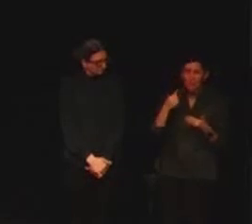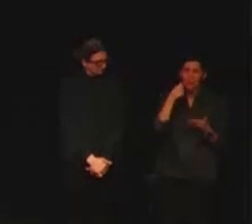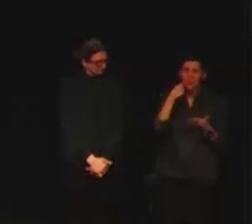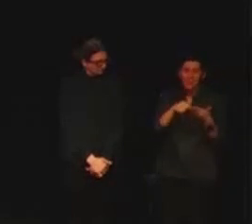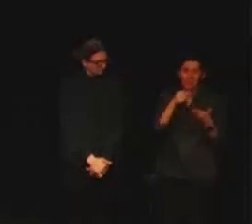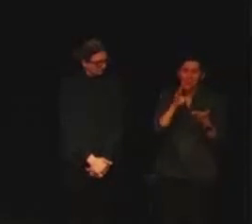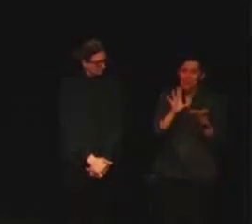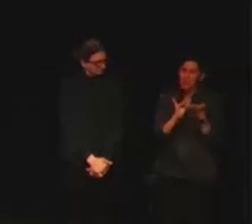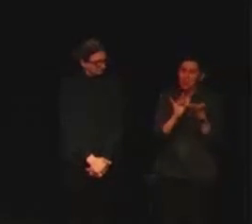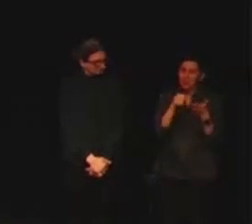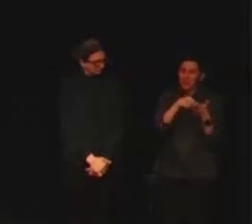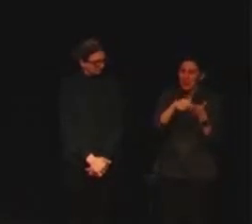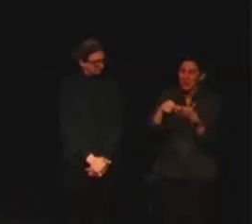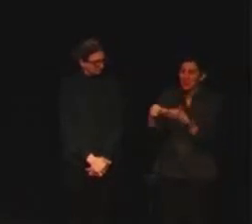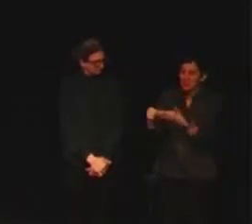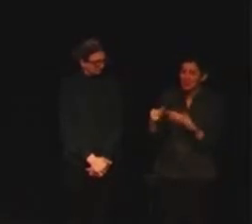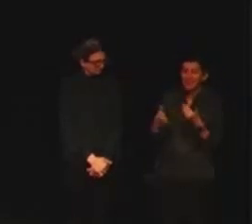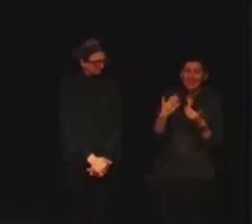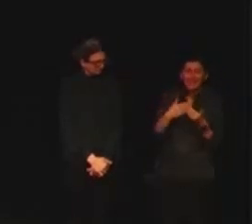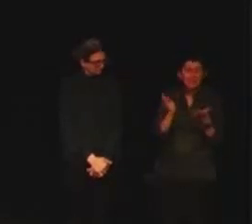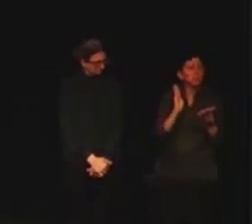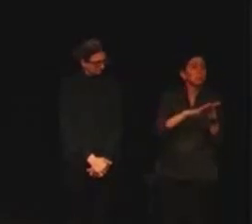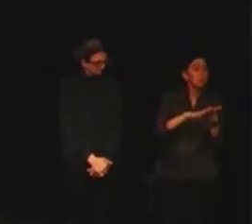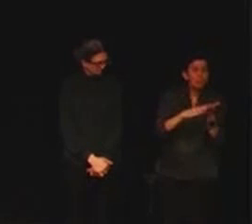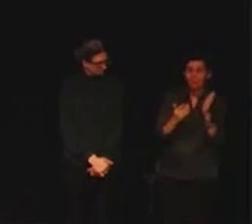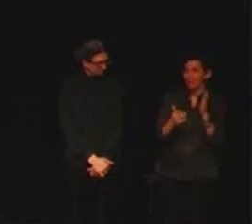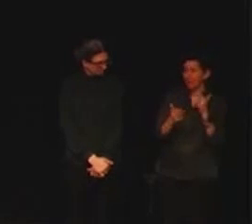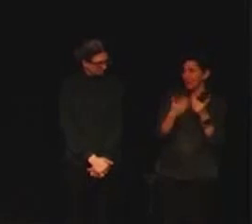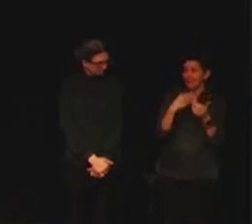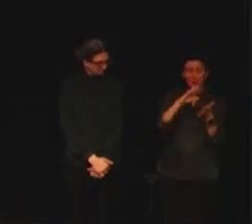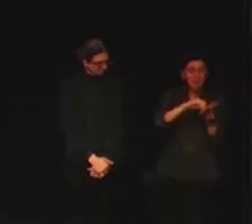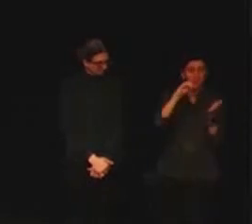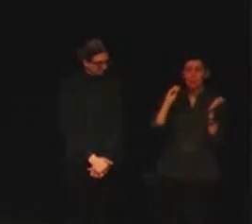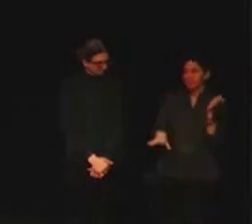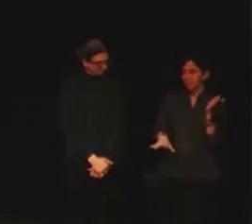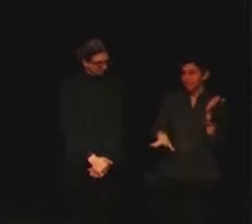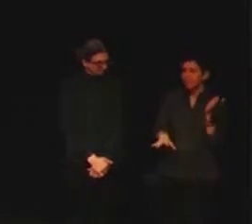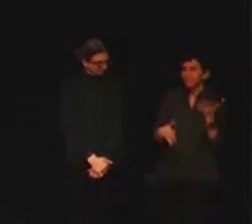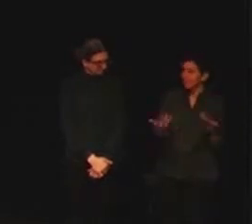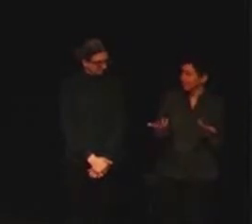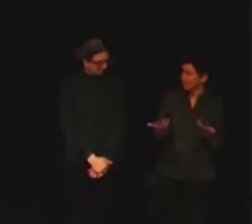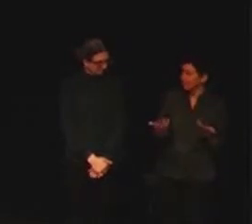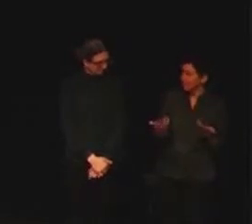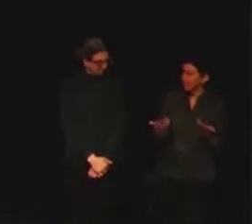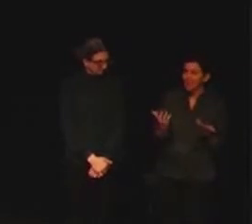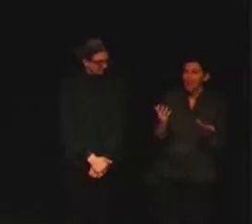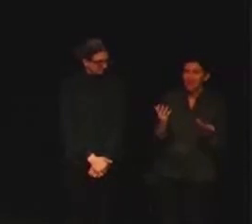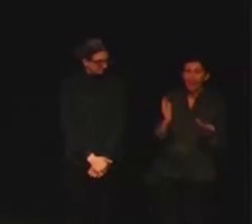like what you said of easily taking them on or putting them on and taking them off, because that's what our